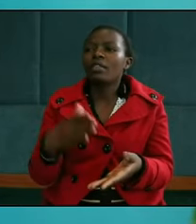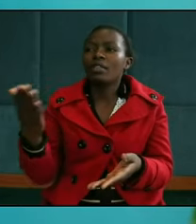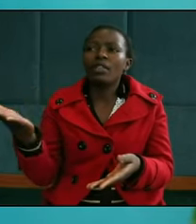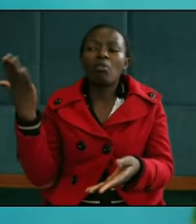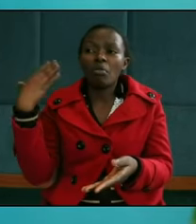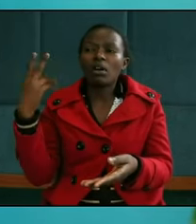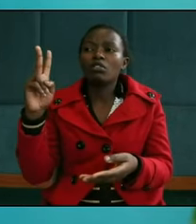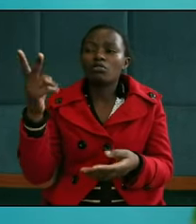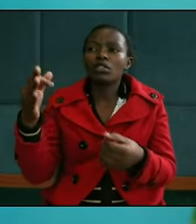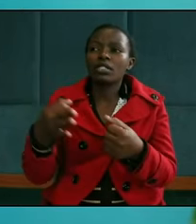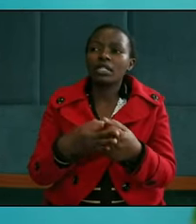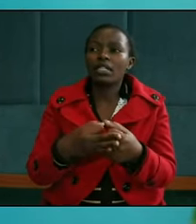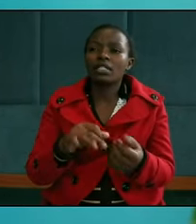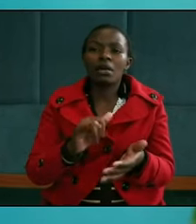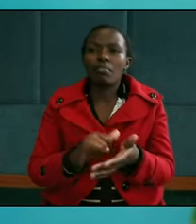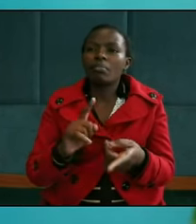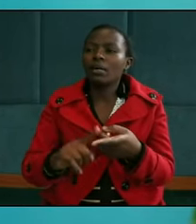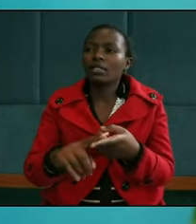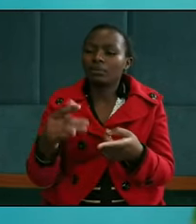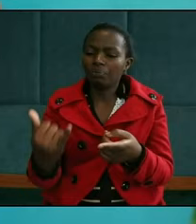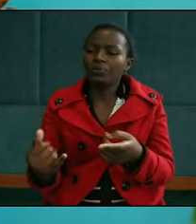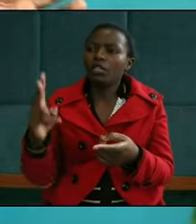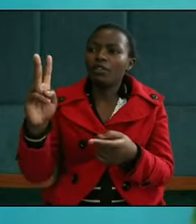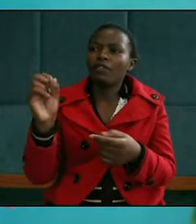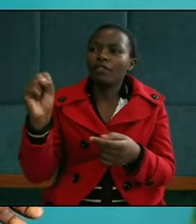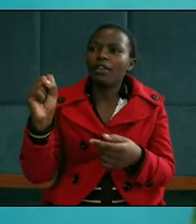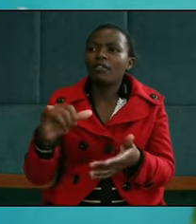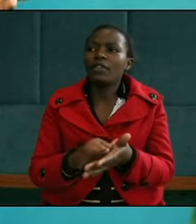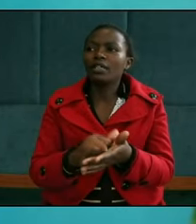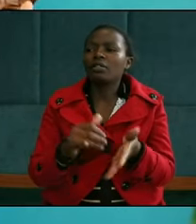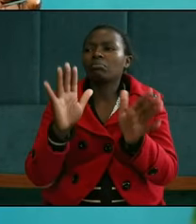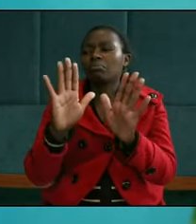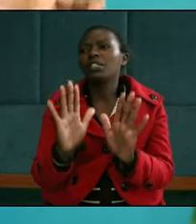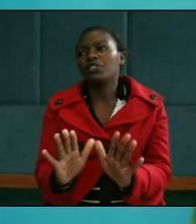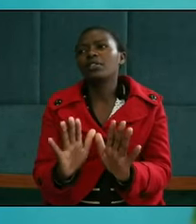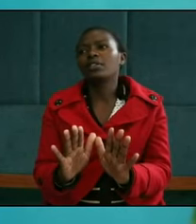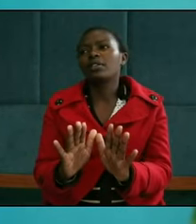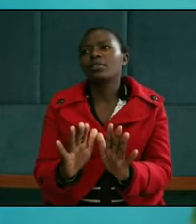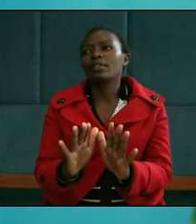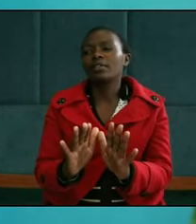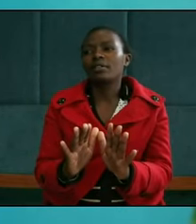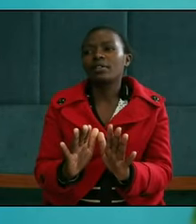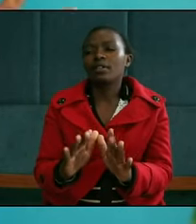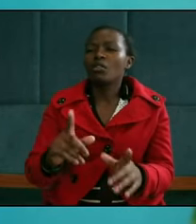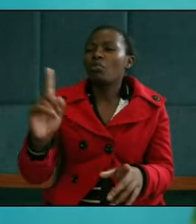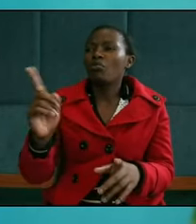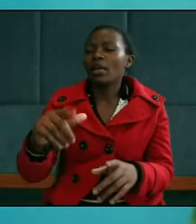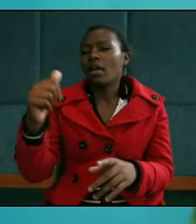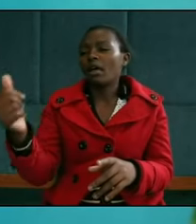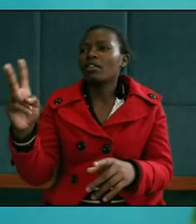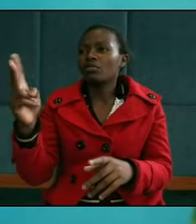the 28, there are five which are major, where the 23 are anchored. Then they